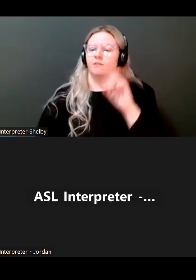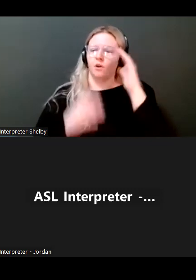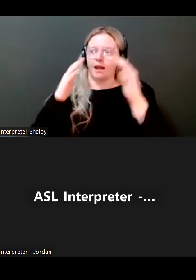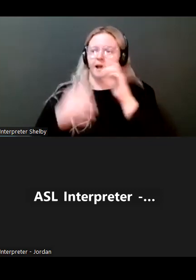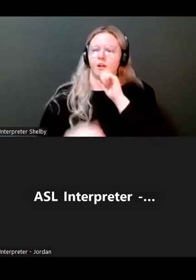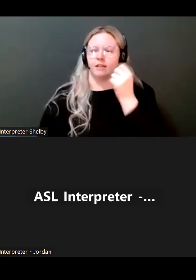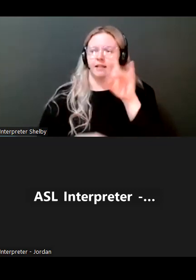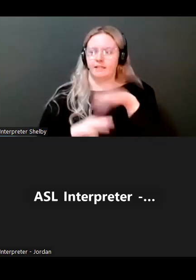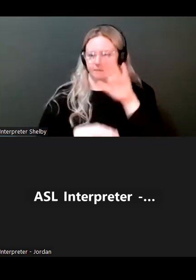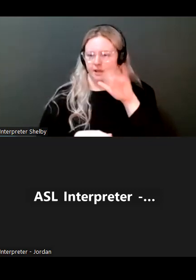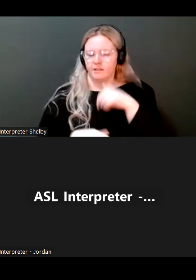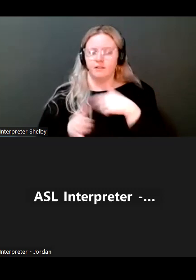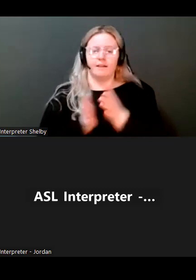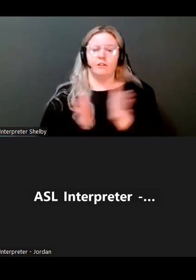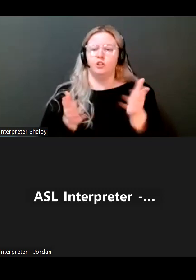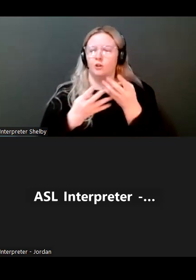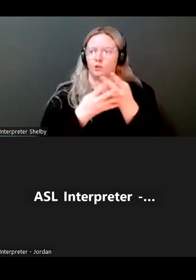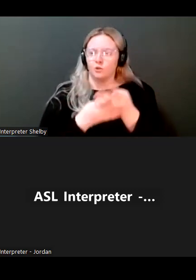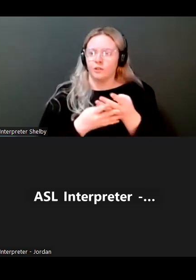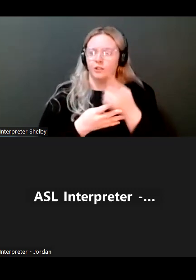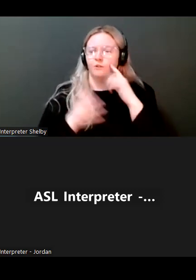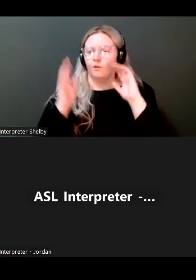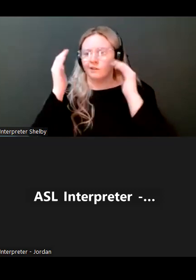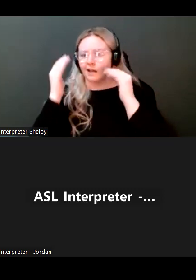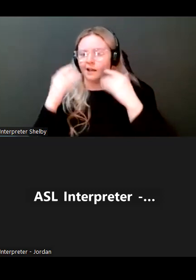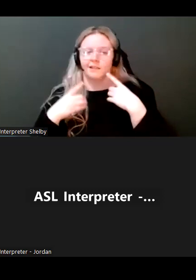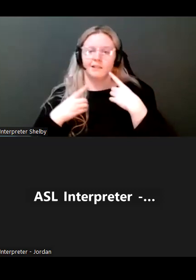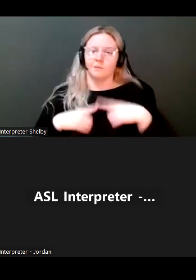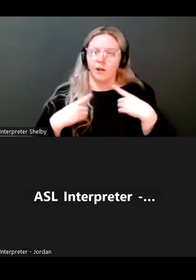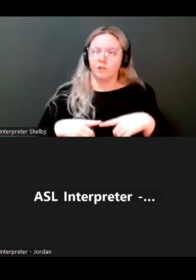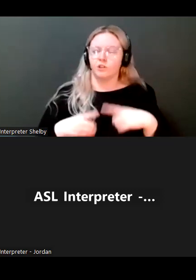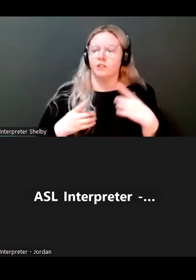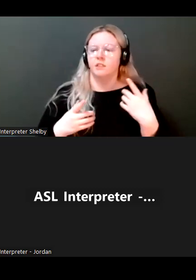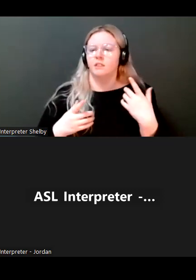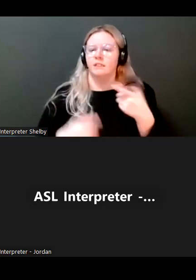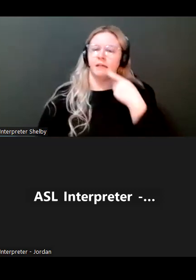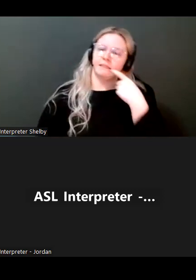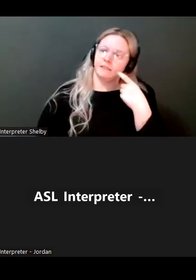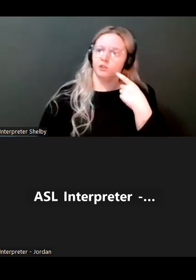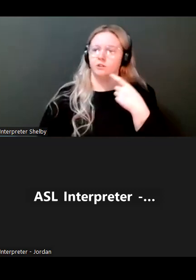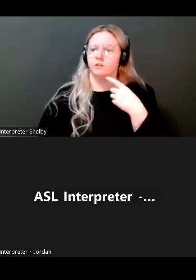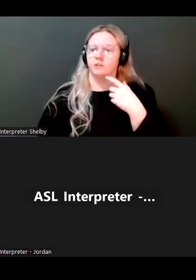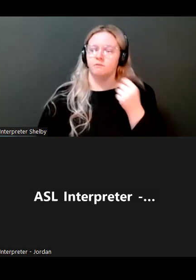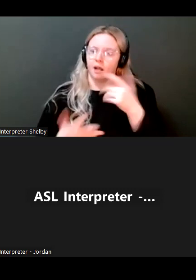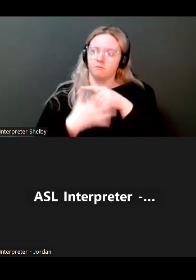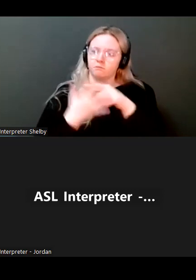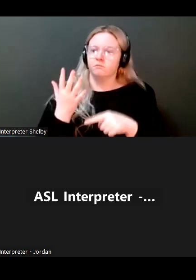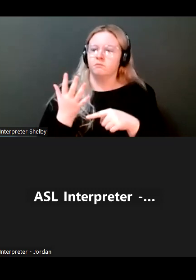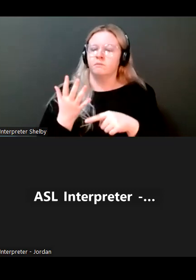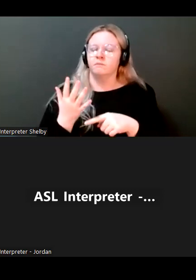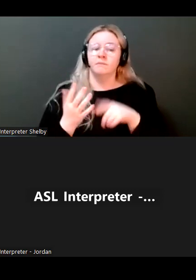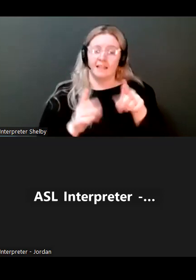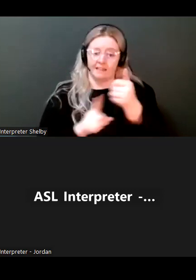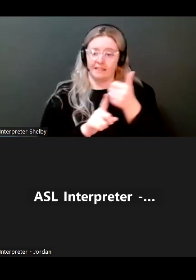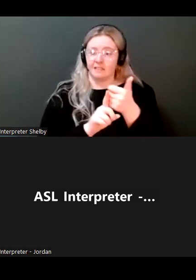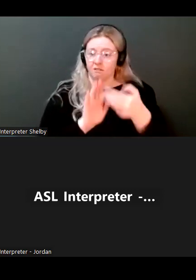screener, depression, anxiety, gambling, various, you know, addictions, issues. And it's not a diagnosis, but it can